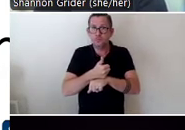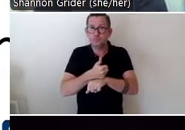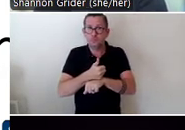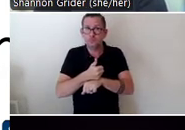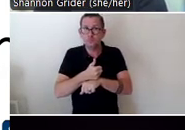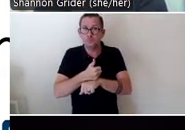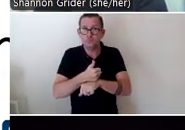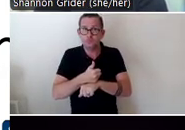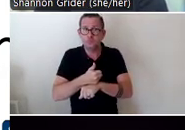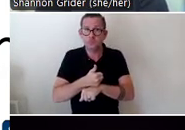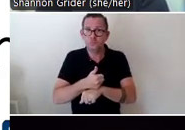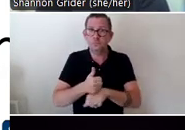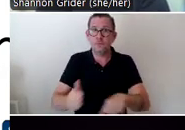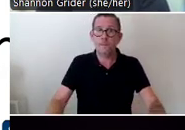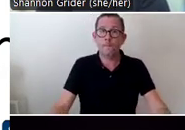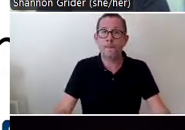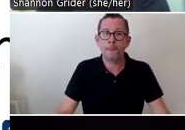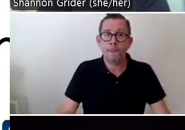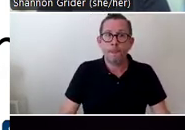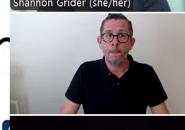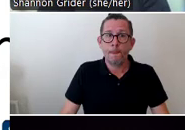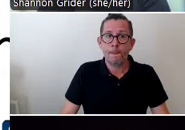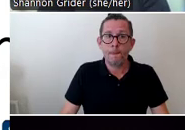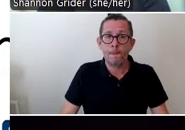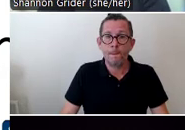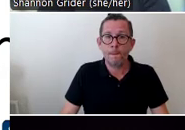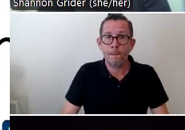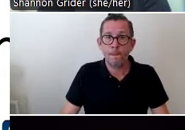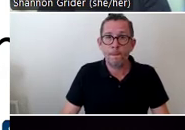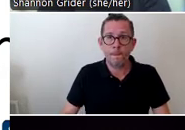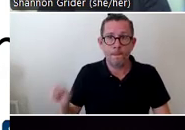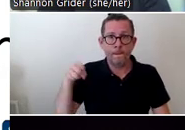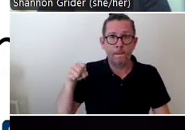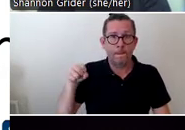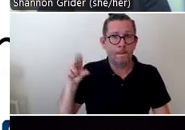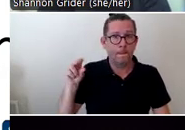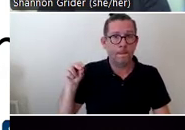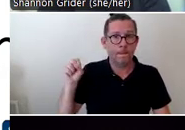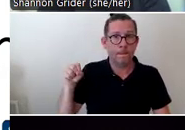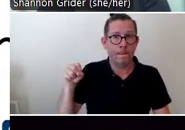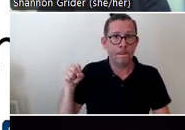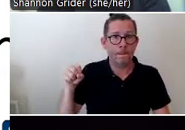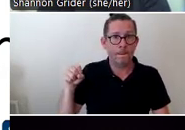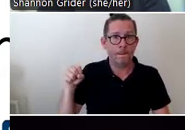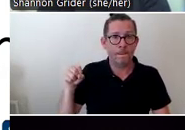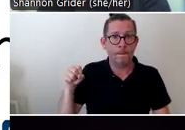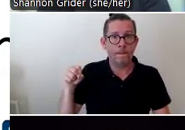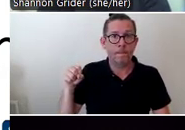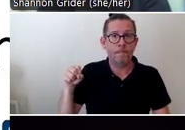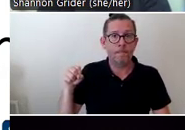approved interpreter agencies established for your center. Do you all already have that, Brandon? Yes?